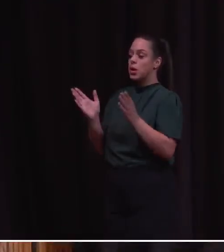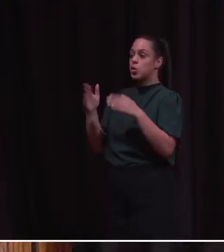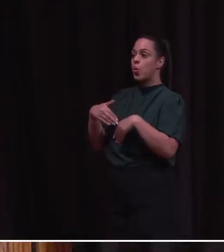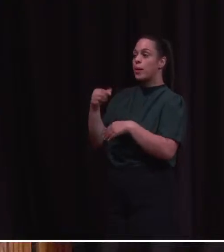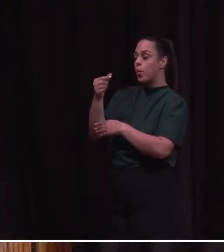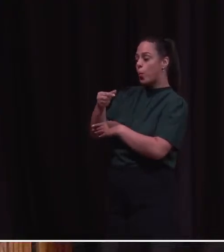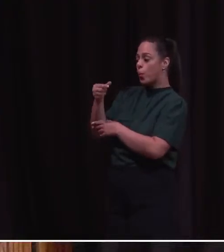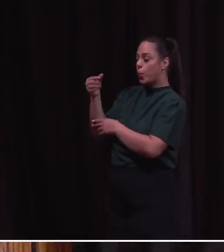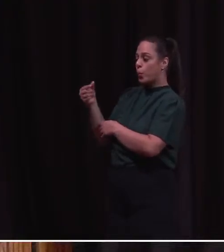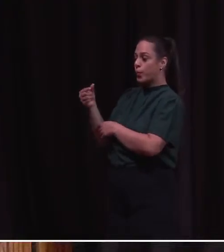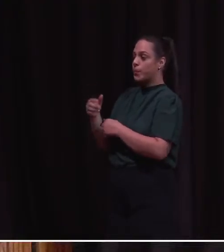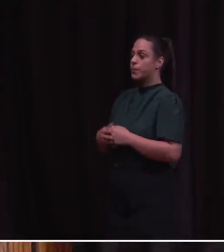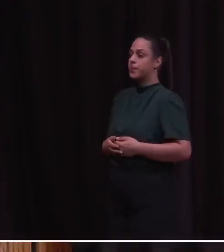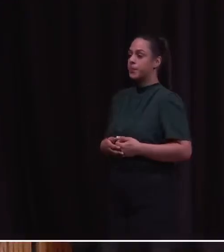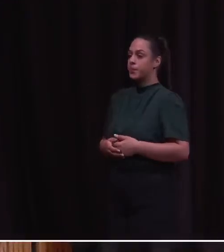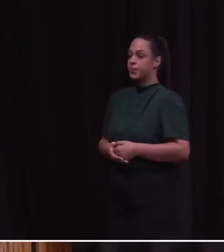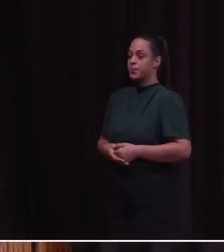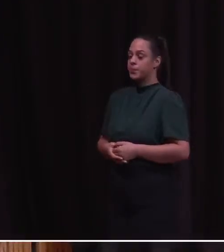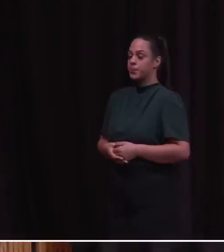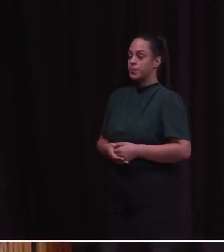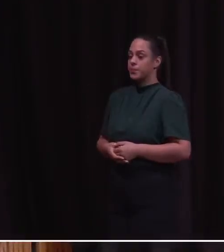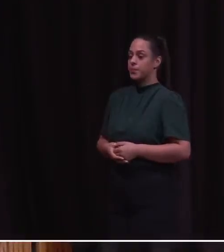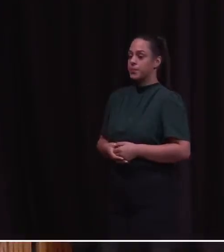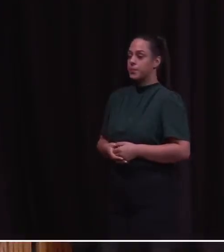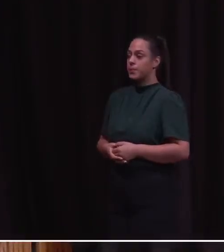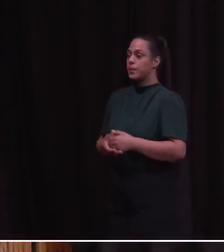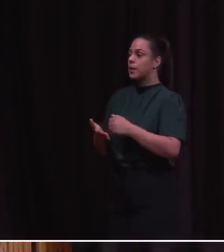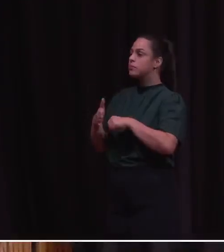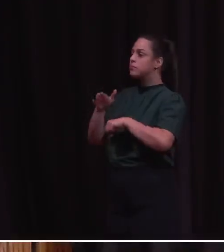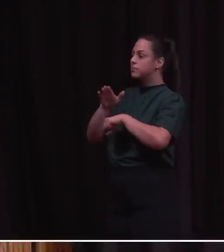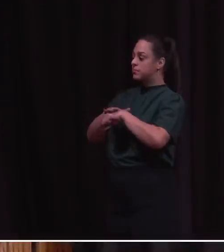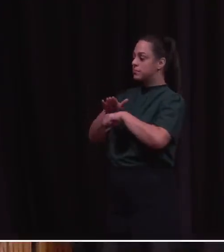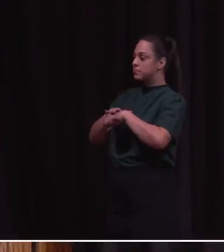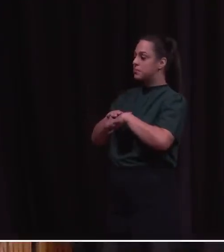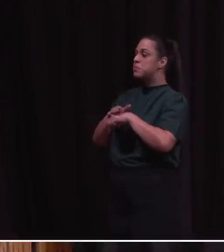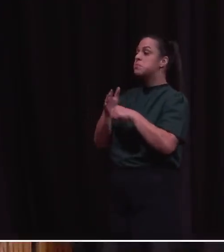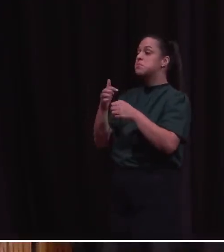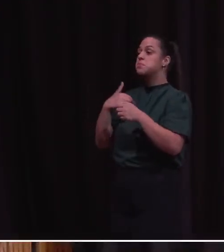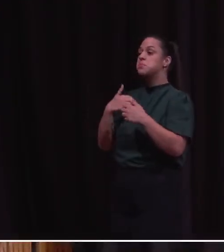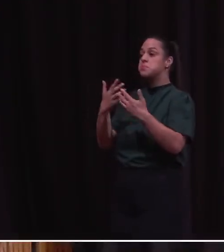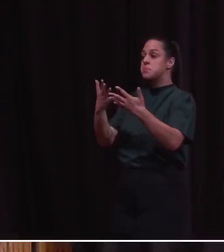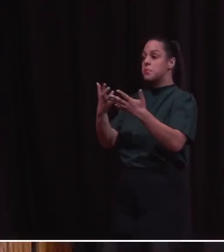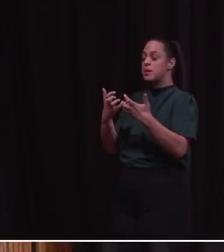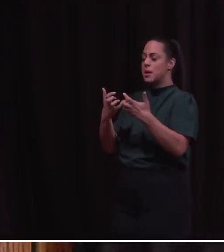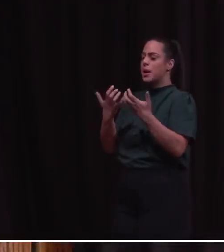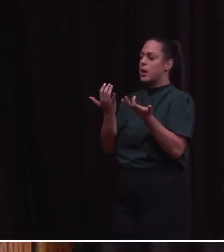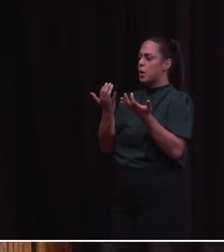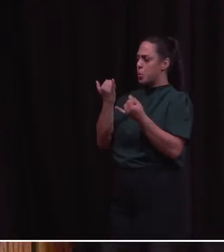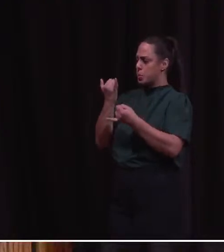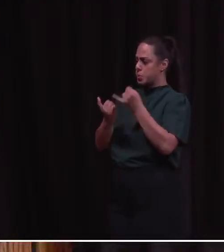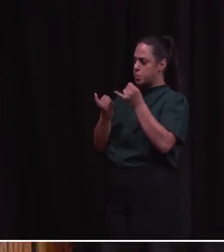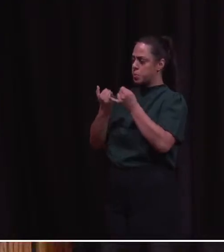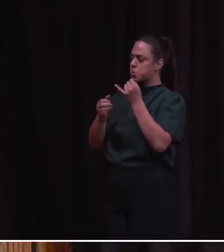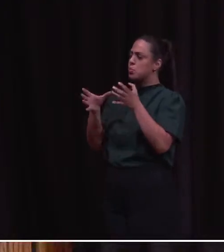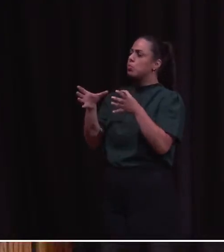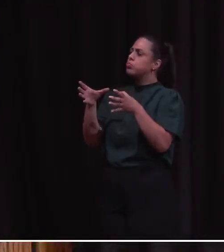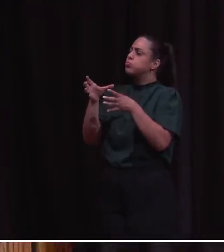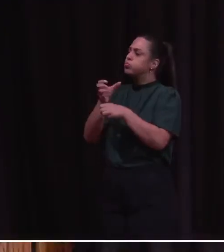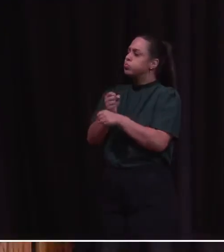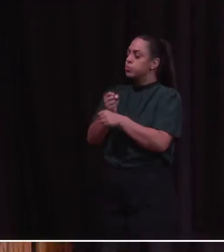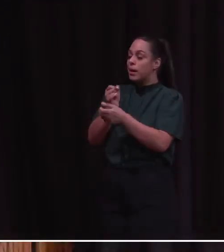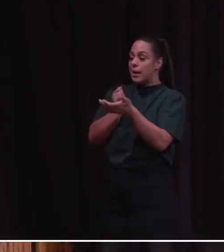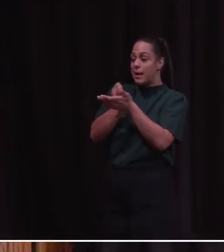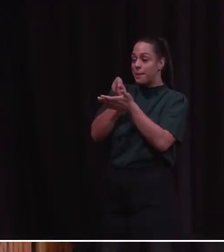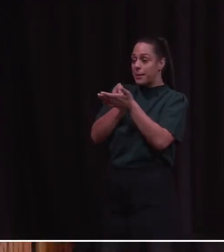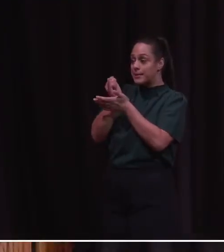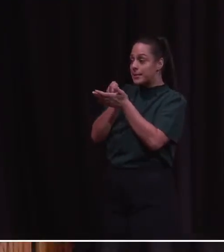Perhaps I should, please allow me to end with some interesting studies that have been done on even